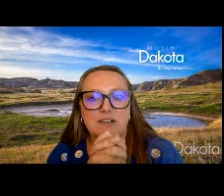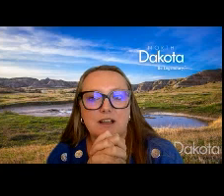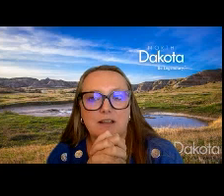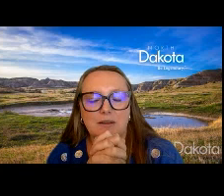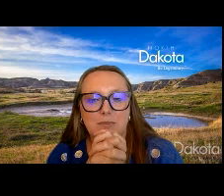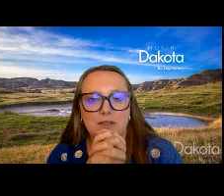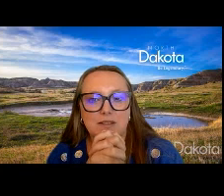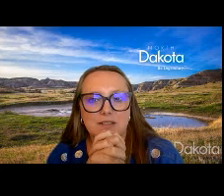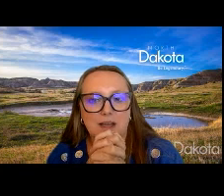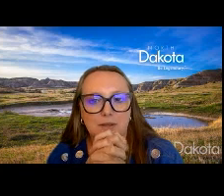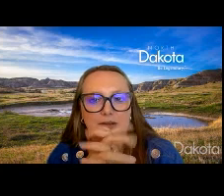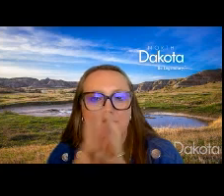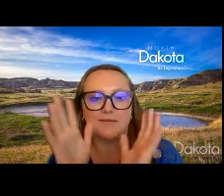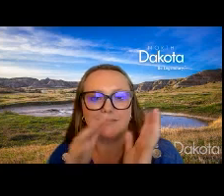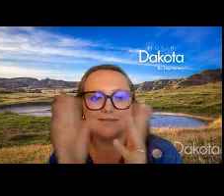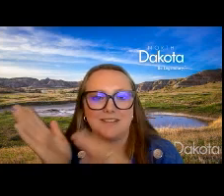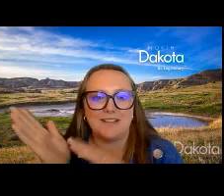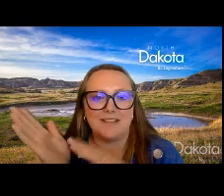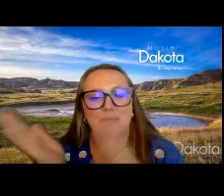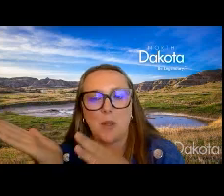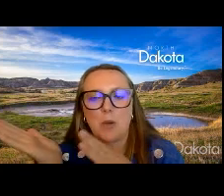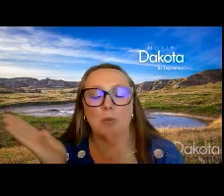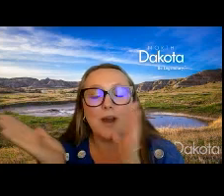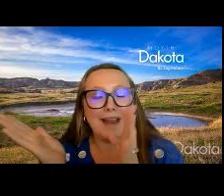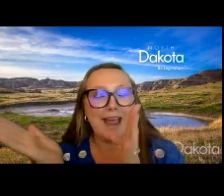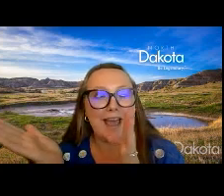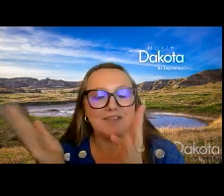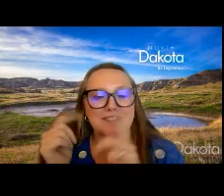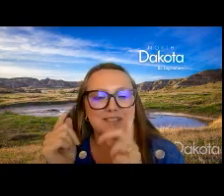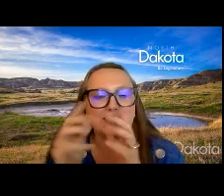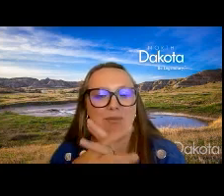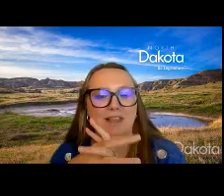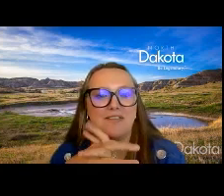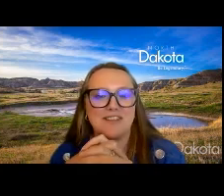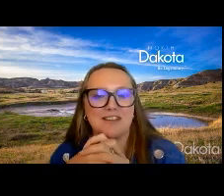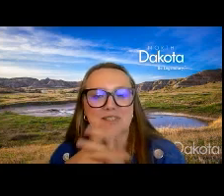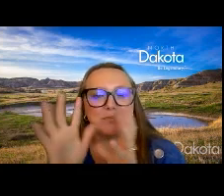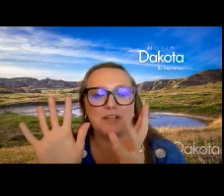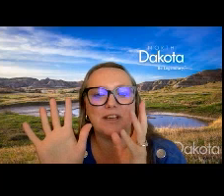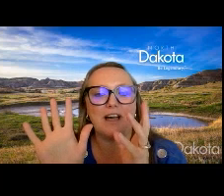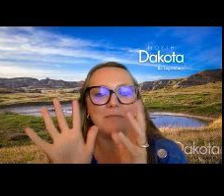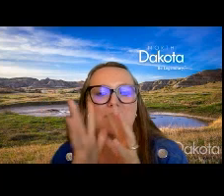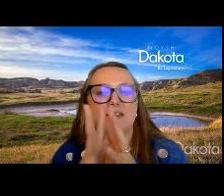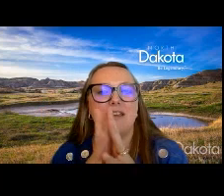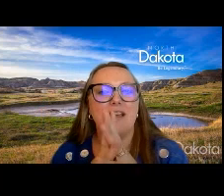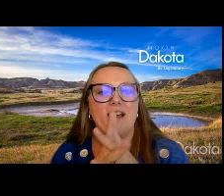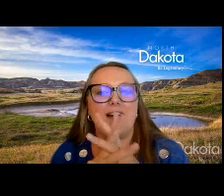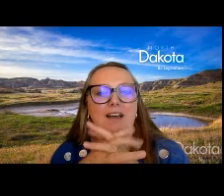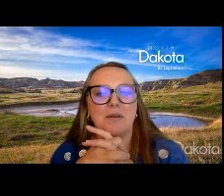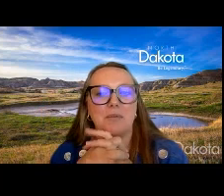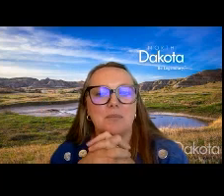see there in the top, in the right half. It's the top left. That's a pretty